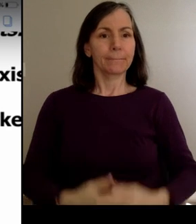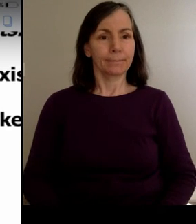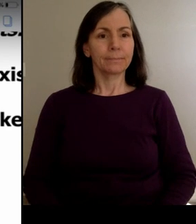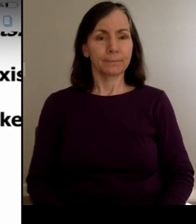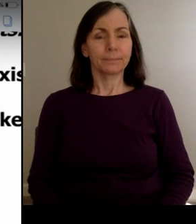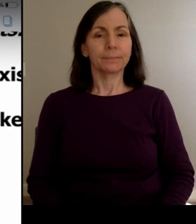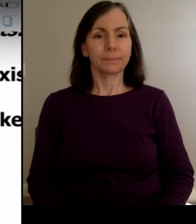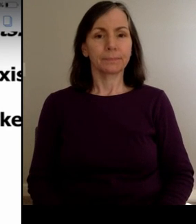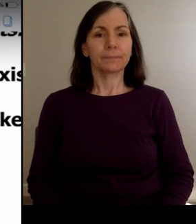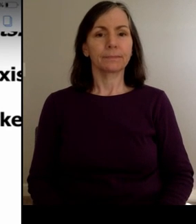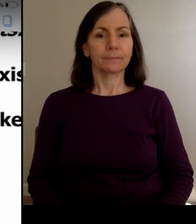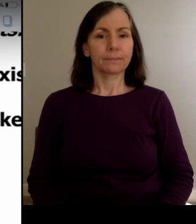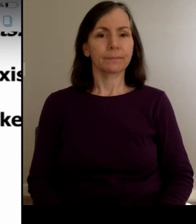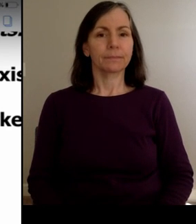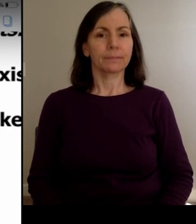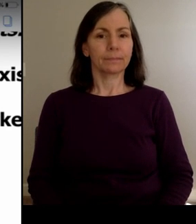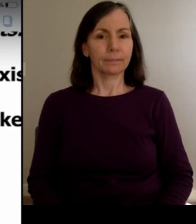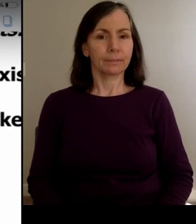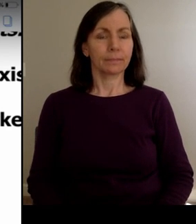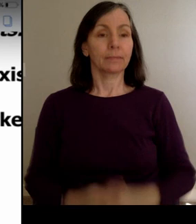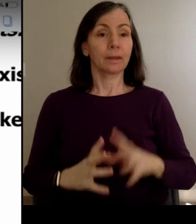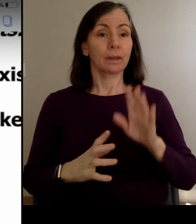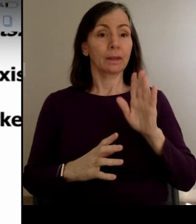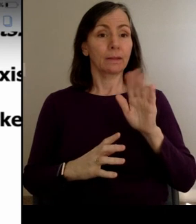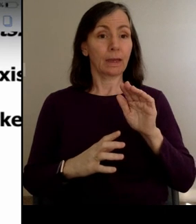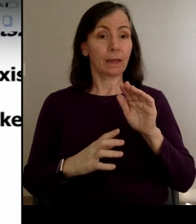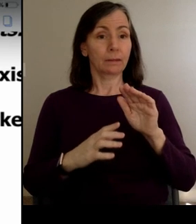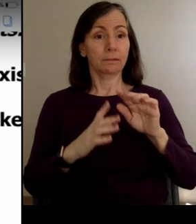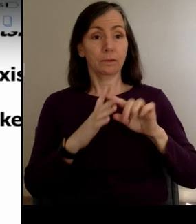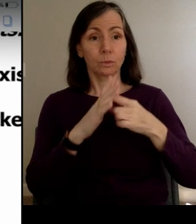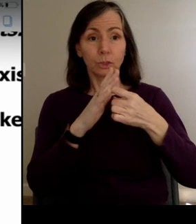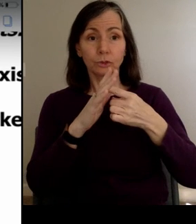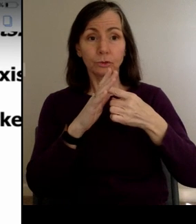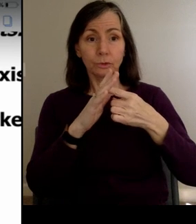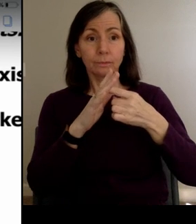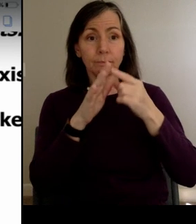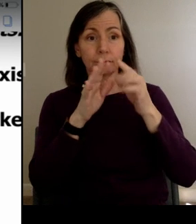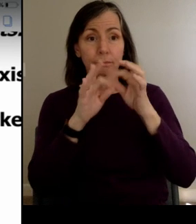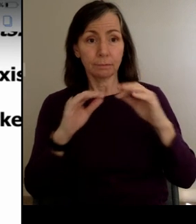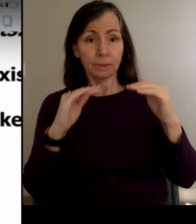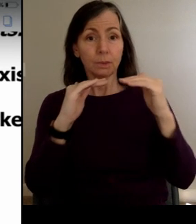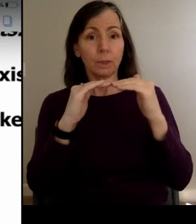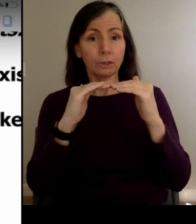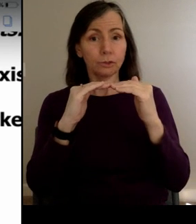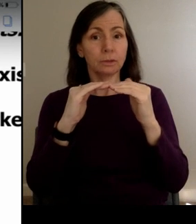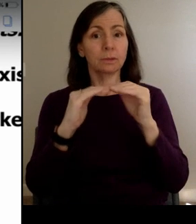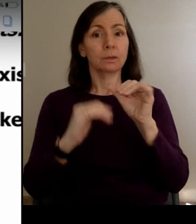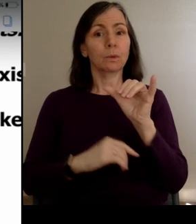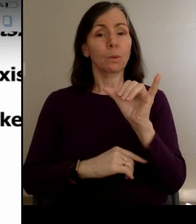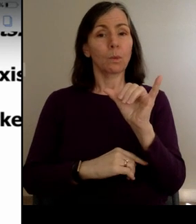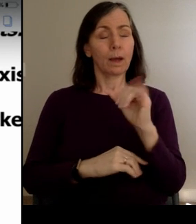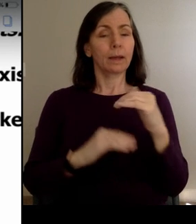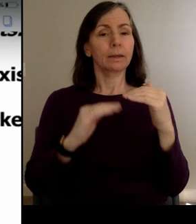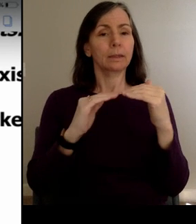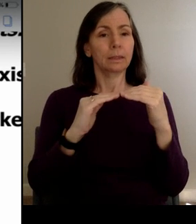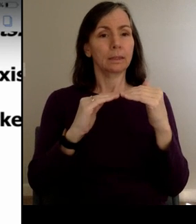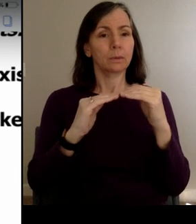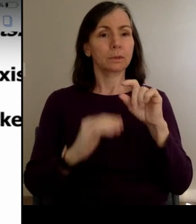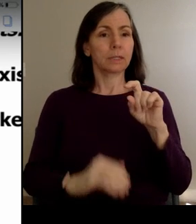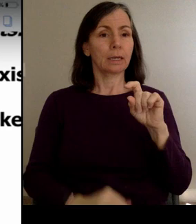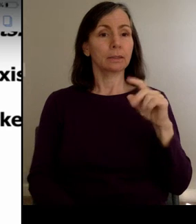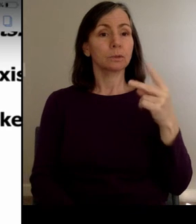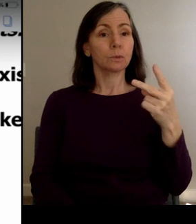So I'm going to write down our original equation. Y equals x squared